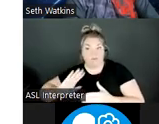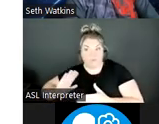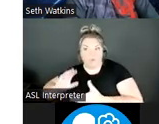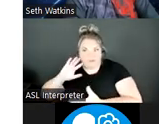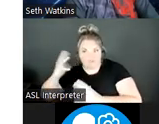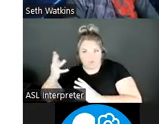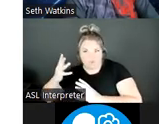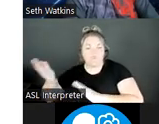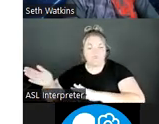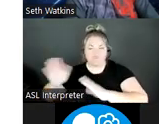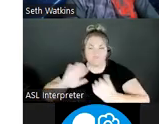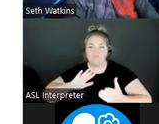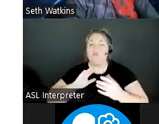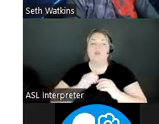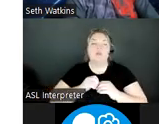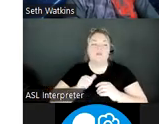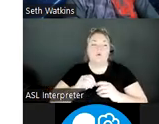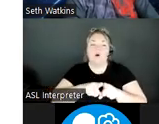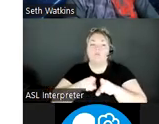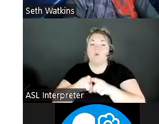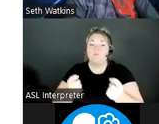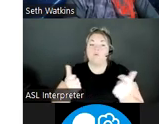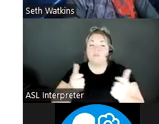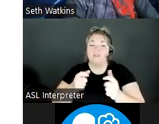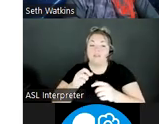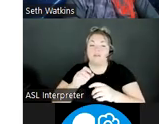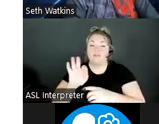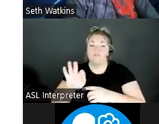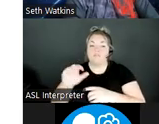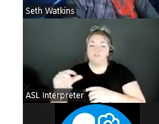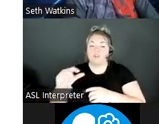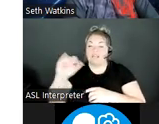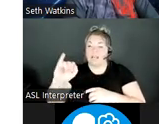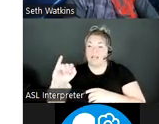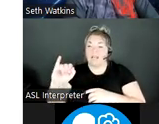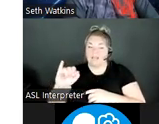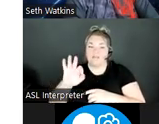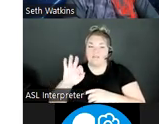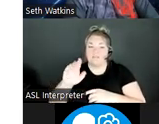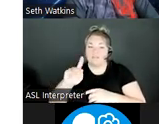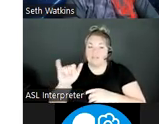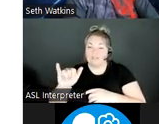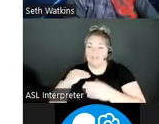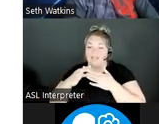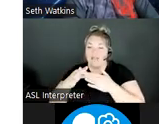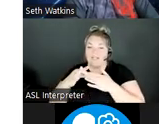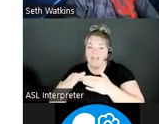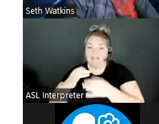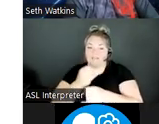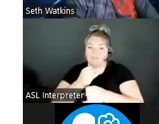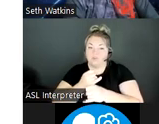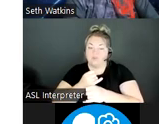removing the requirement for Facility Guidelines Institute or FGI review. This is an architectural